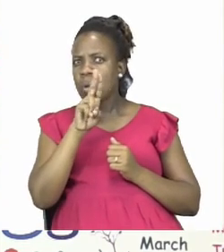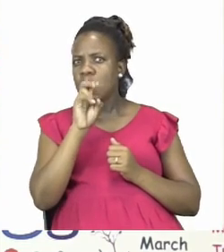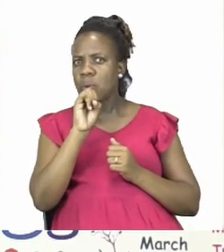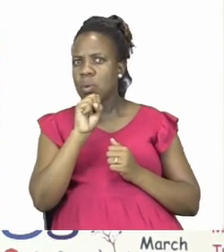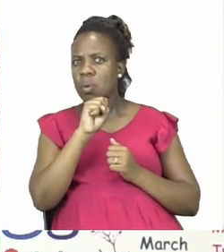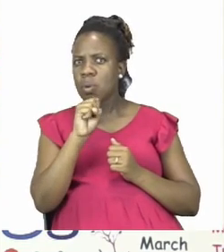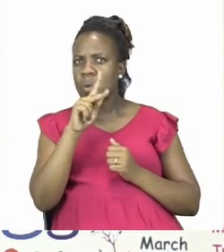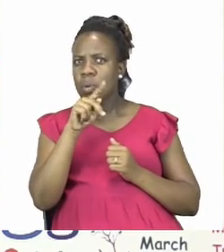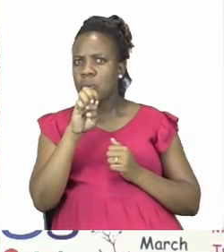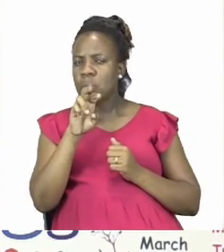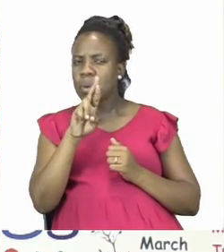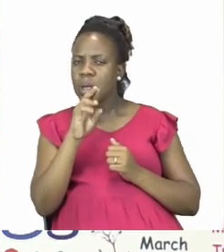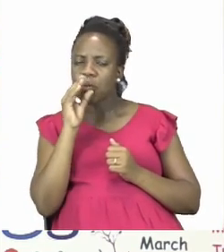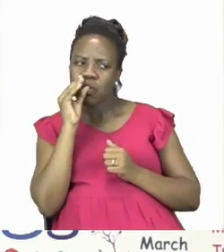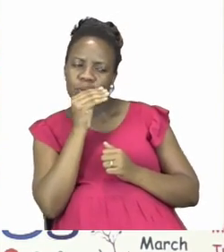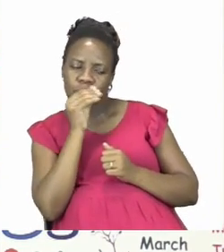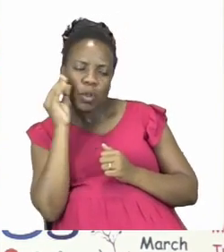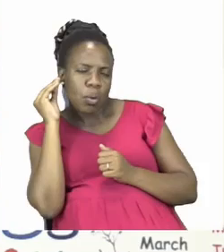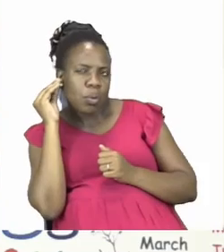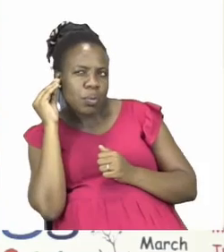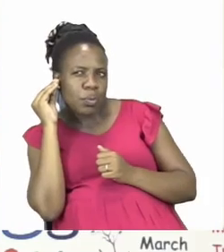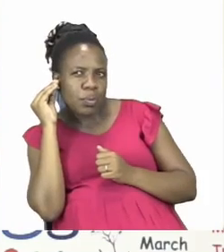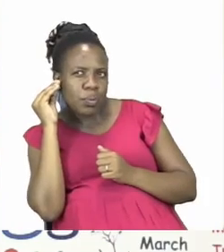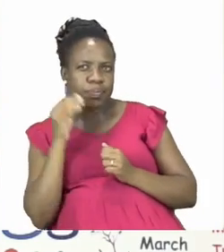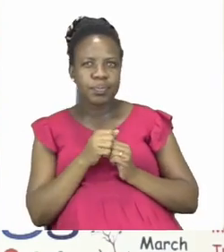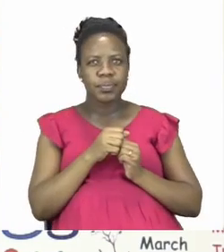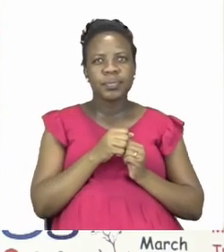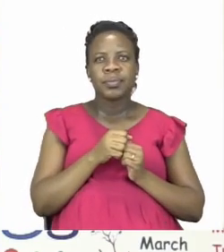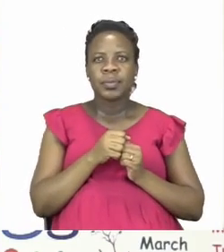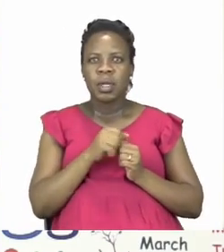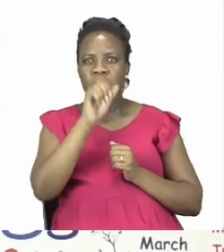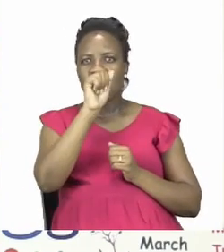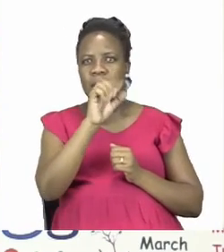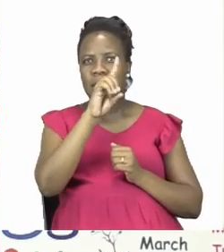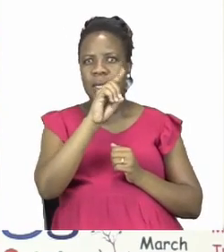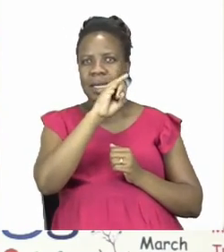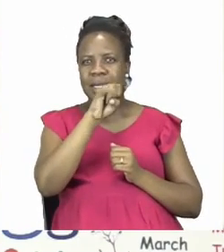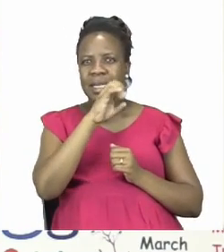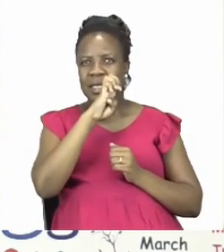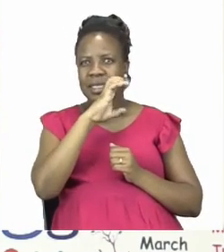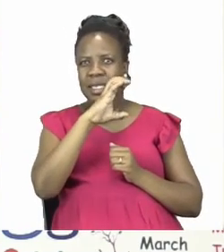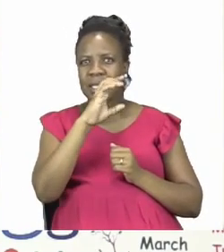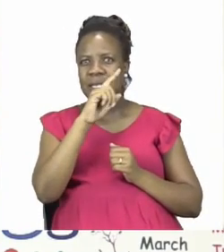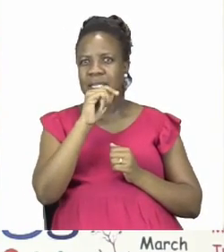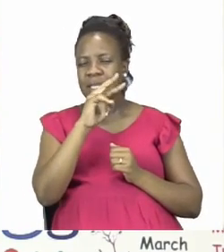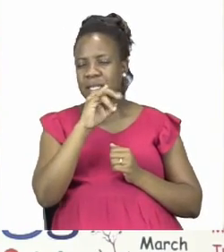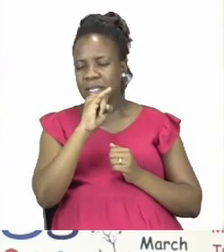whisper, you are doing something, right? And then an adjective, remember we said adjectives, they